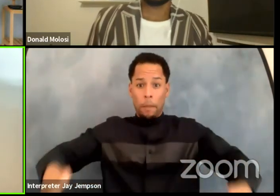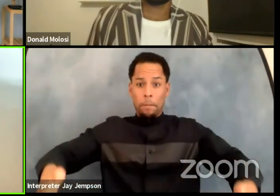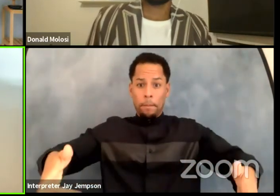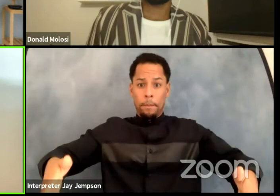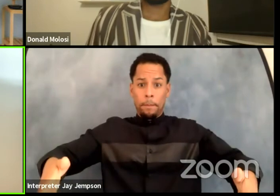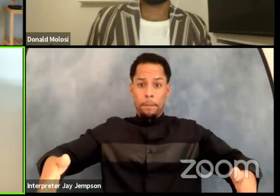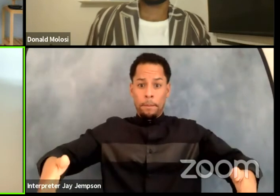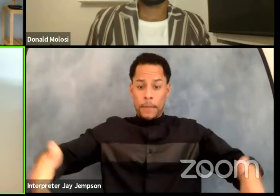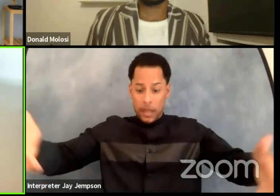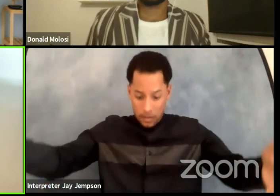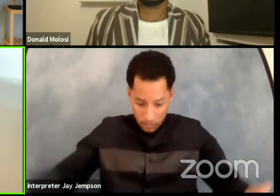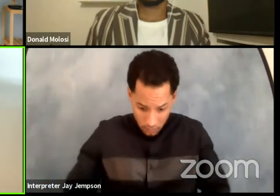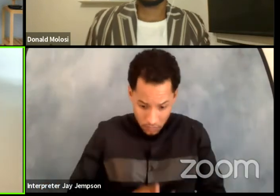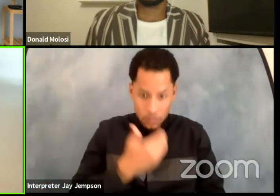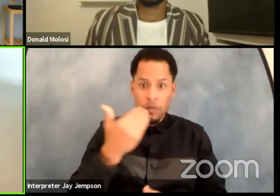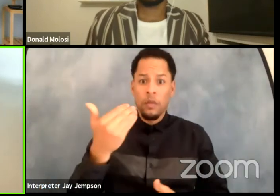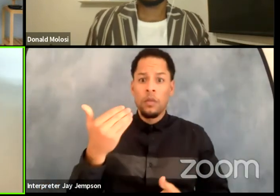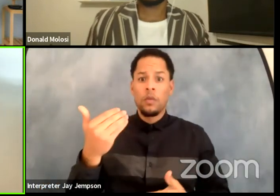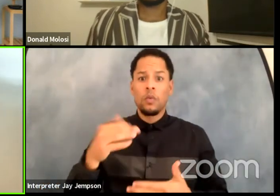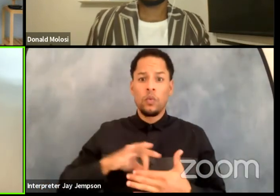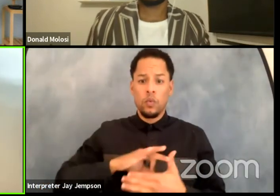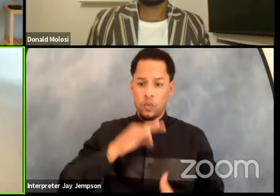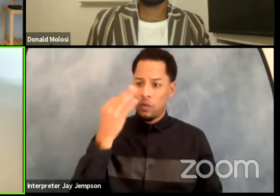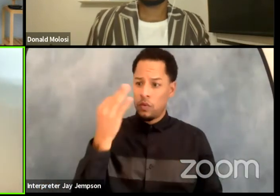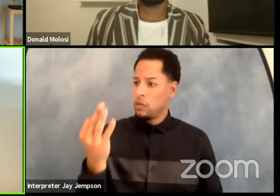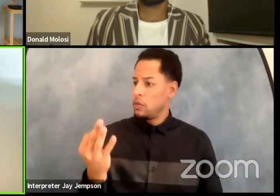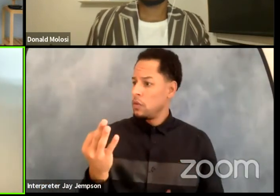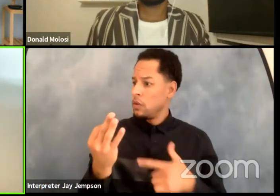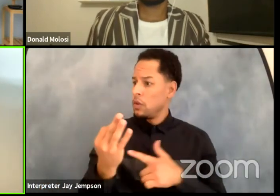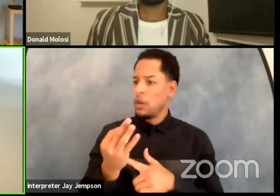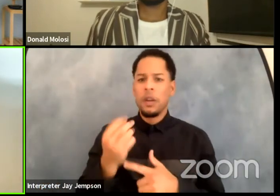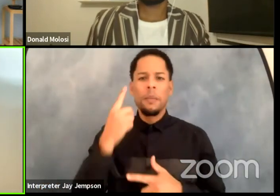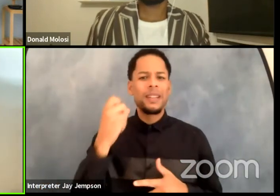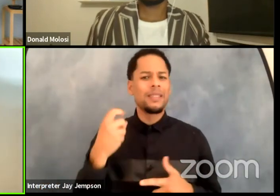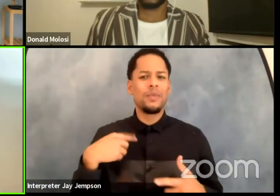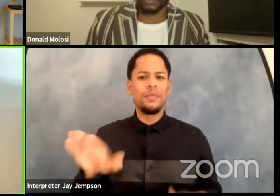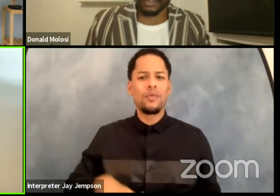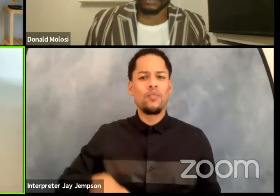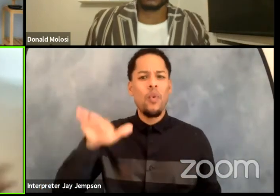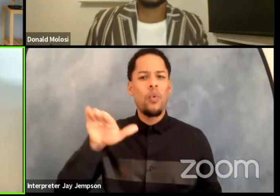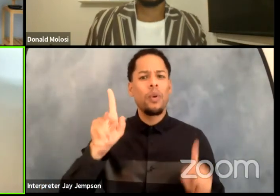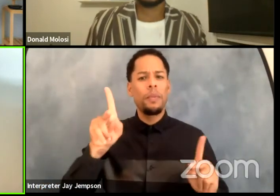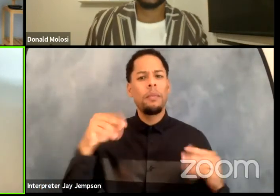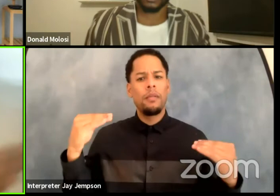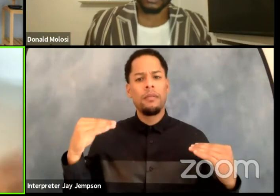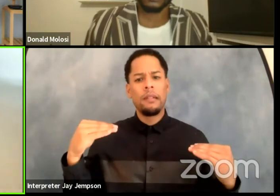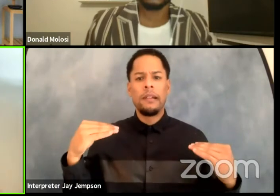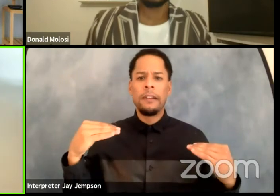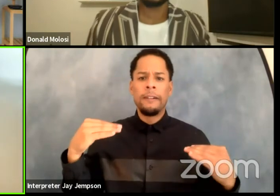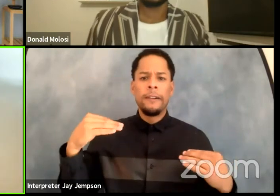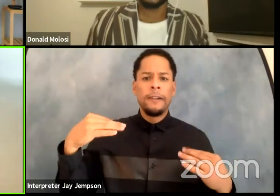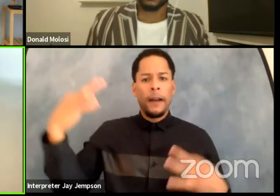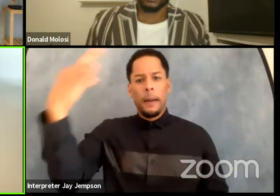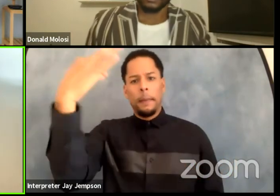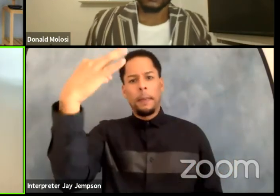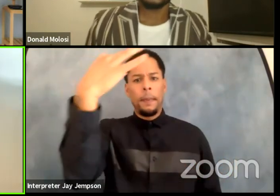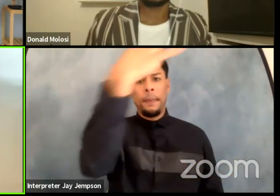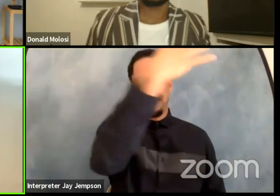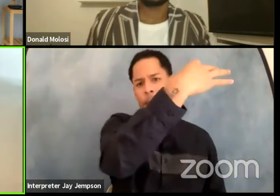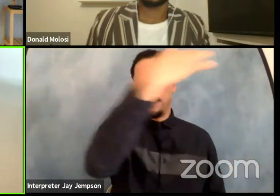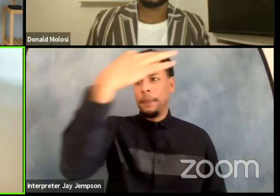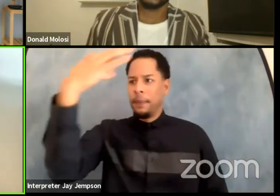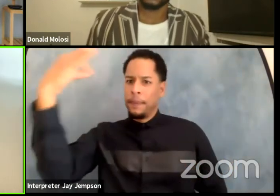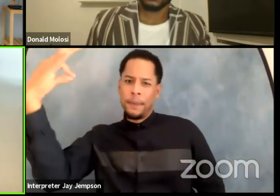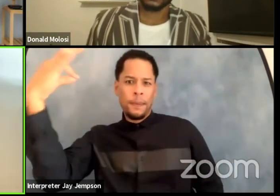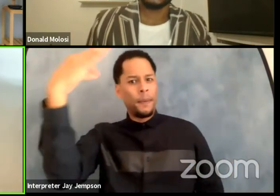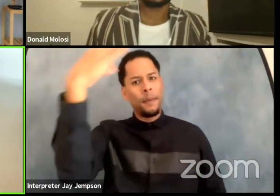of ourselves, because we're so used to being told how to think. We're so used to, you know, this is the way that things are being